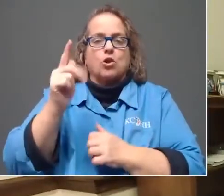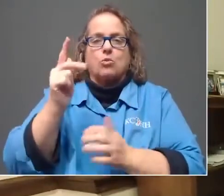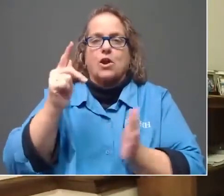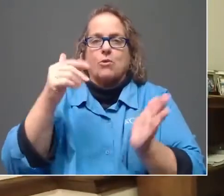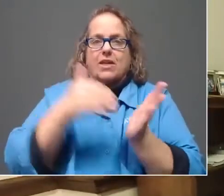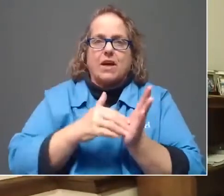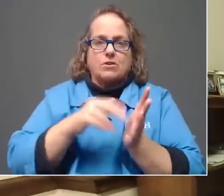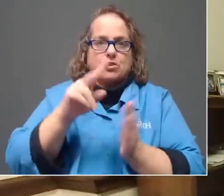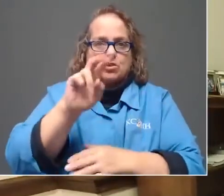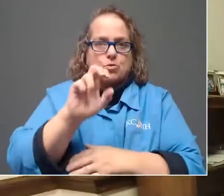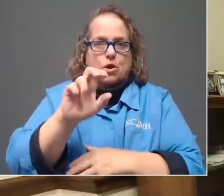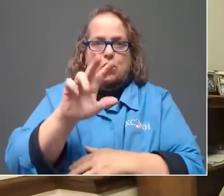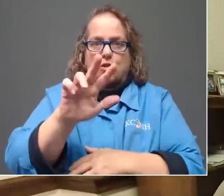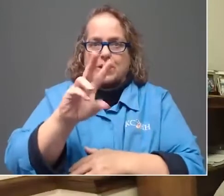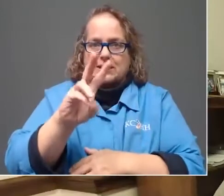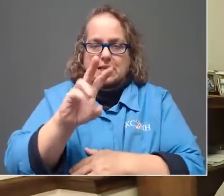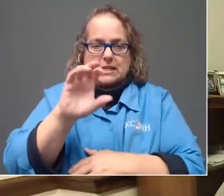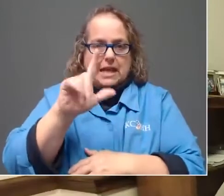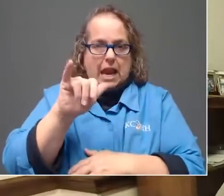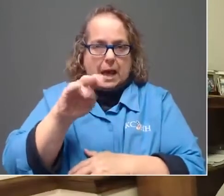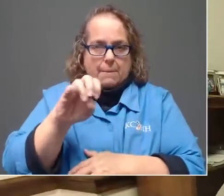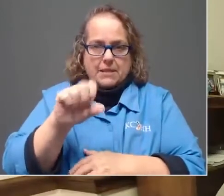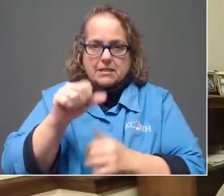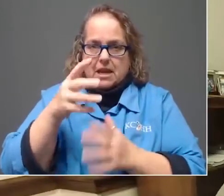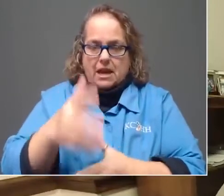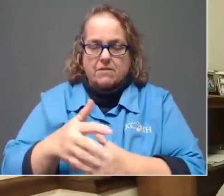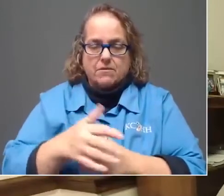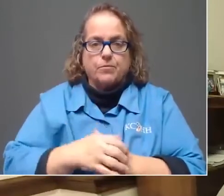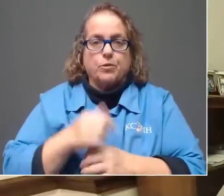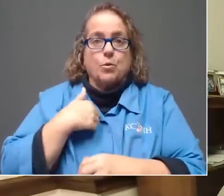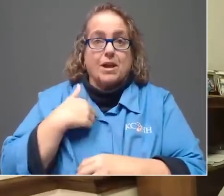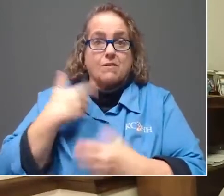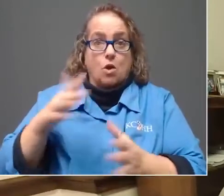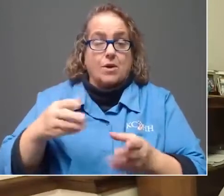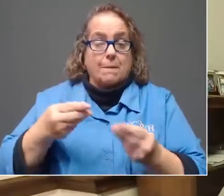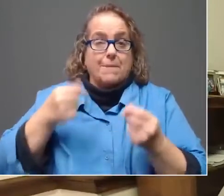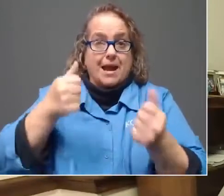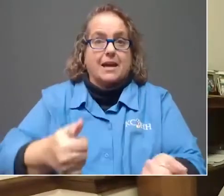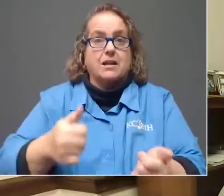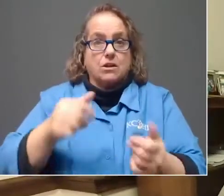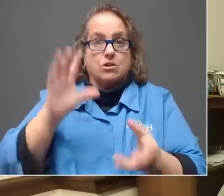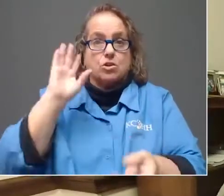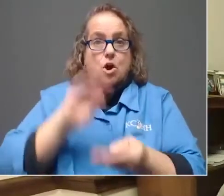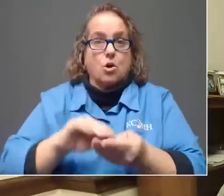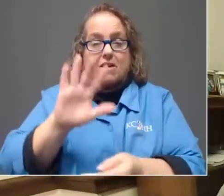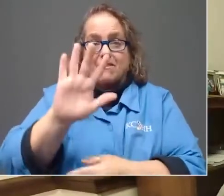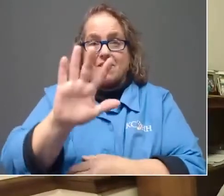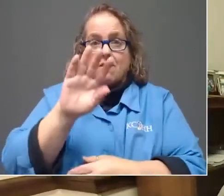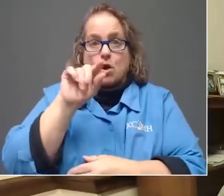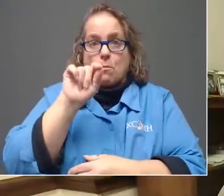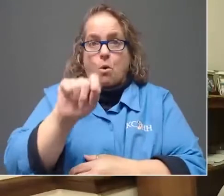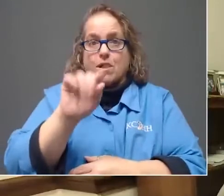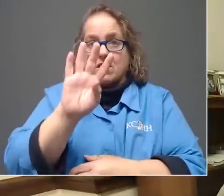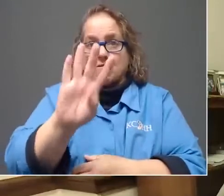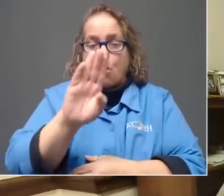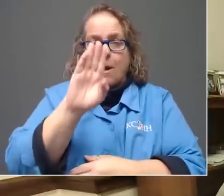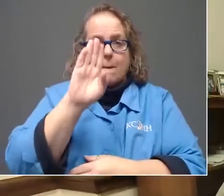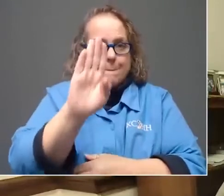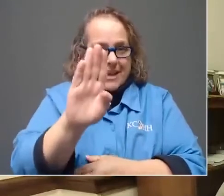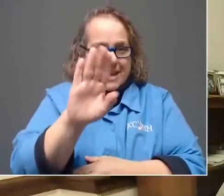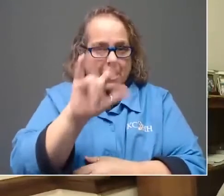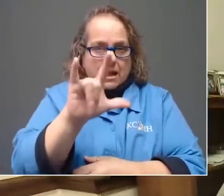23,236 or so claims. And we have paid a total of over $5.4 billion to